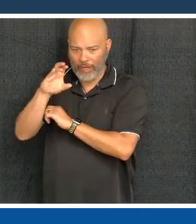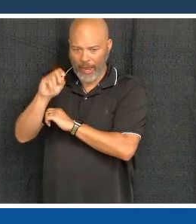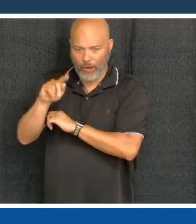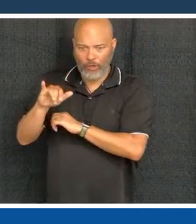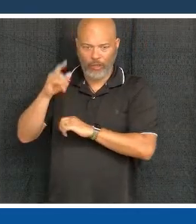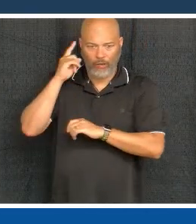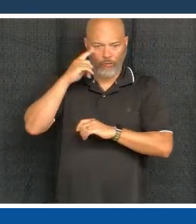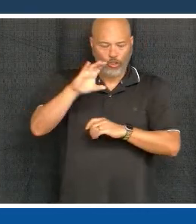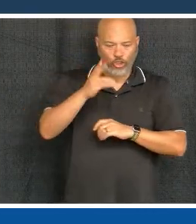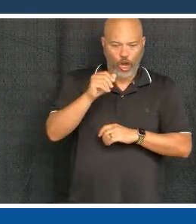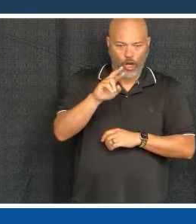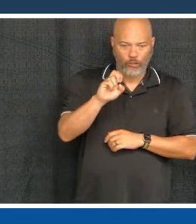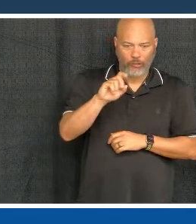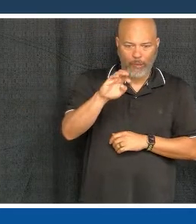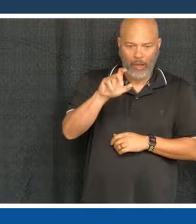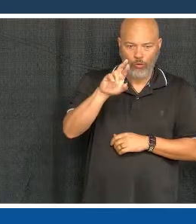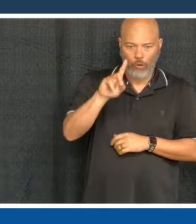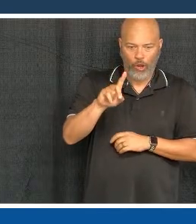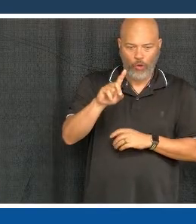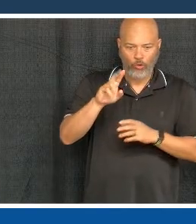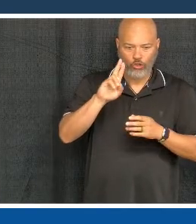at Charles Bell Road.